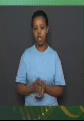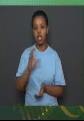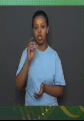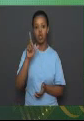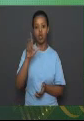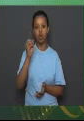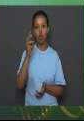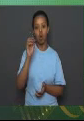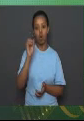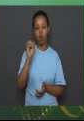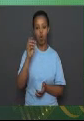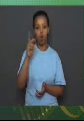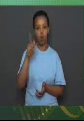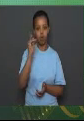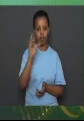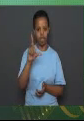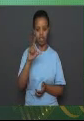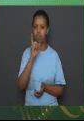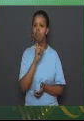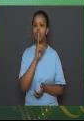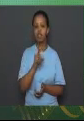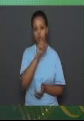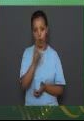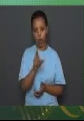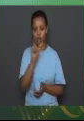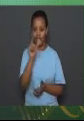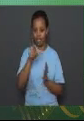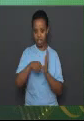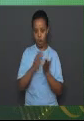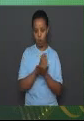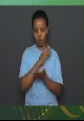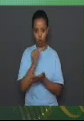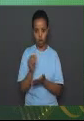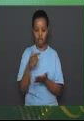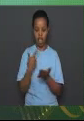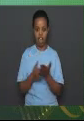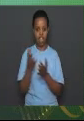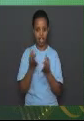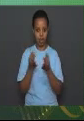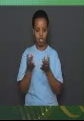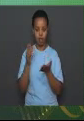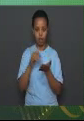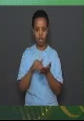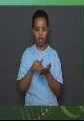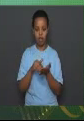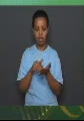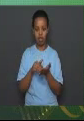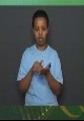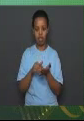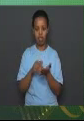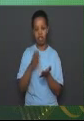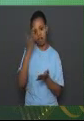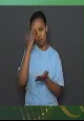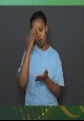chlorophyll? Take a few minutes to review the definition of chlorophyll with